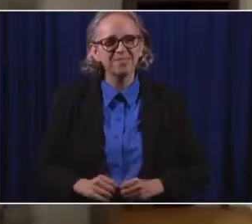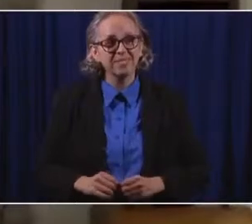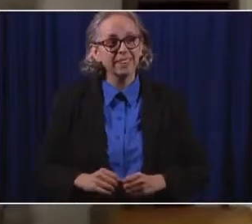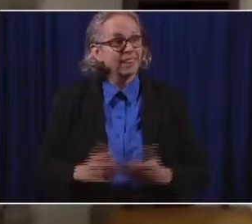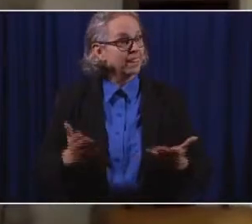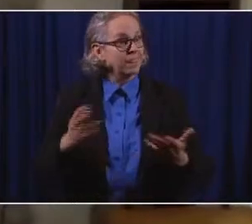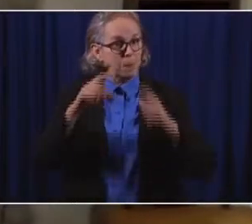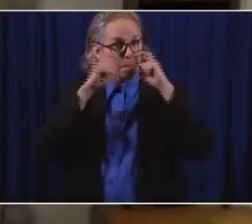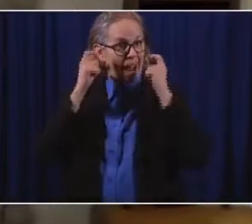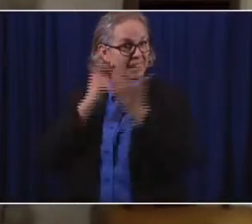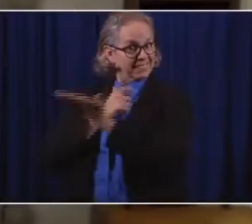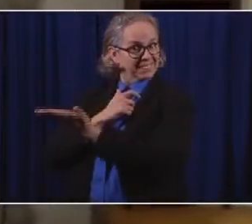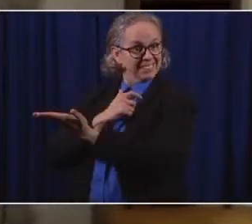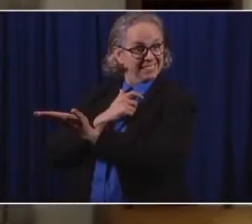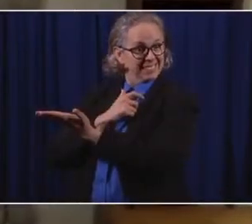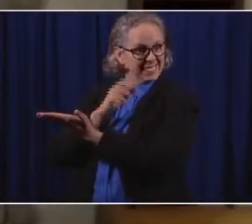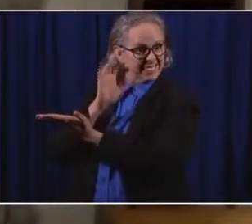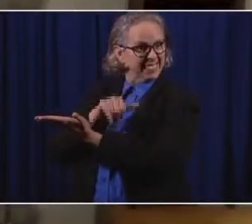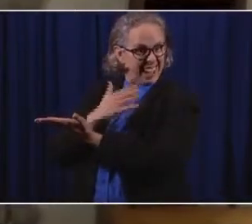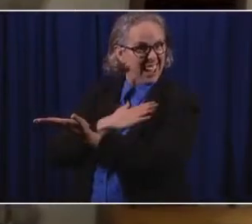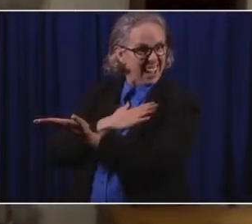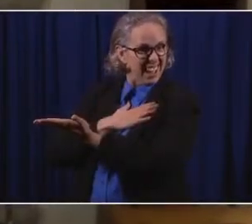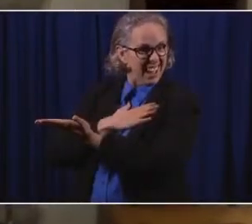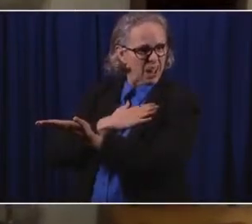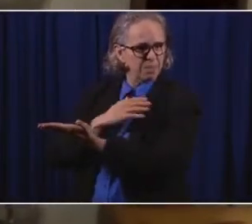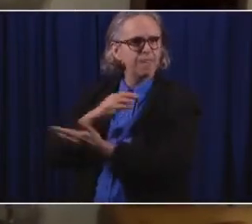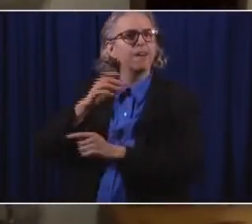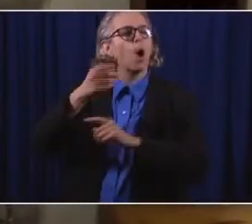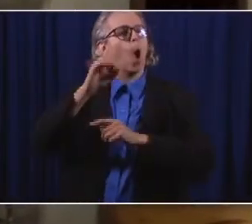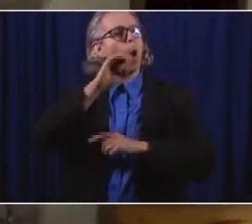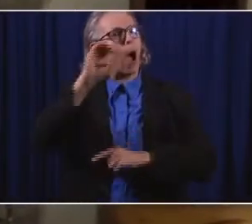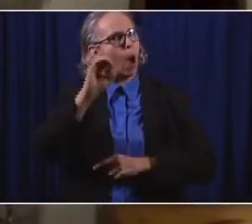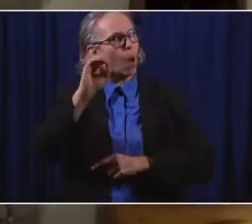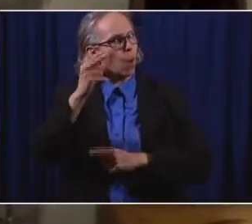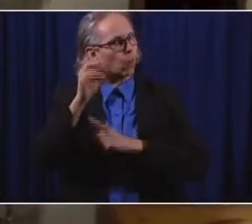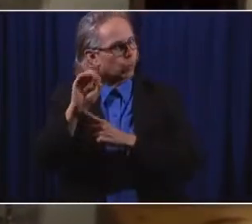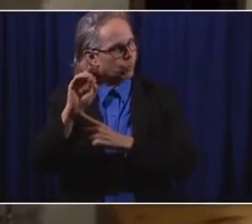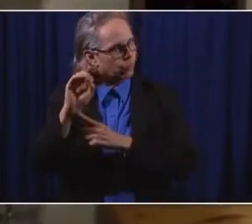Ohio Mass today was sent to me by Cynthia